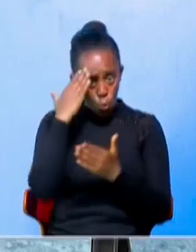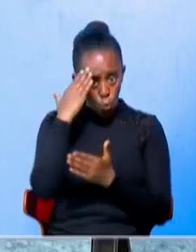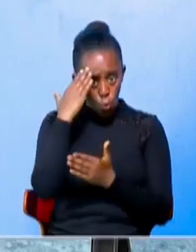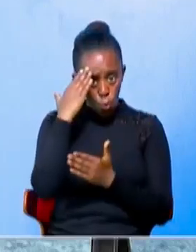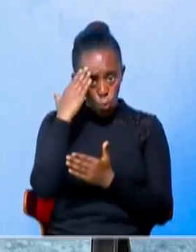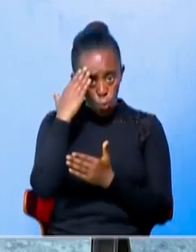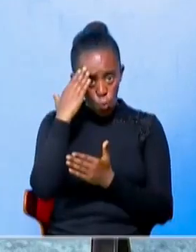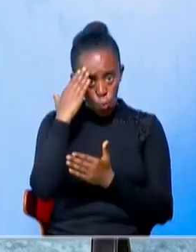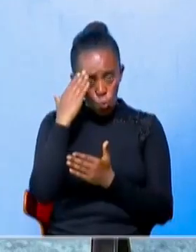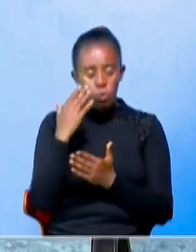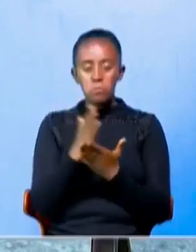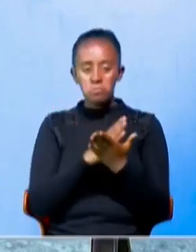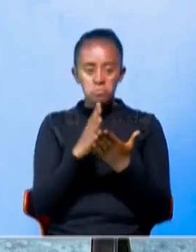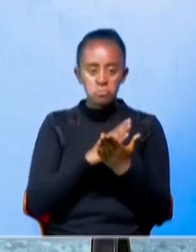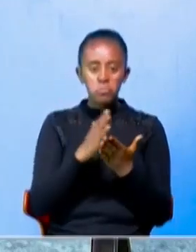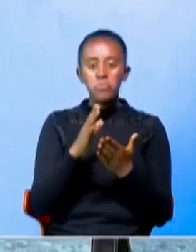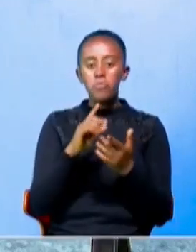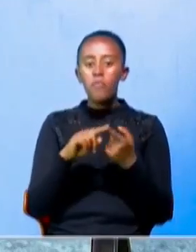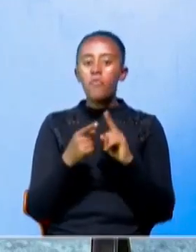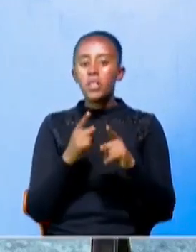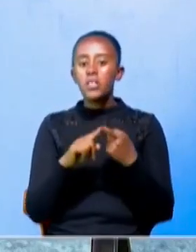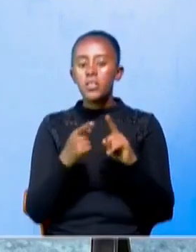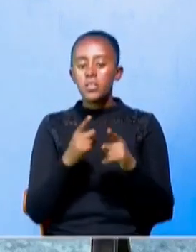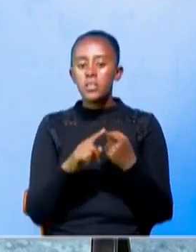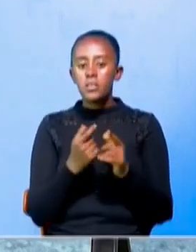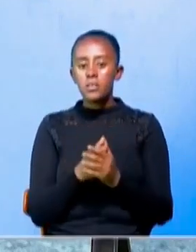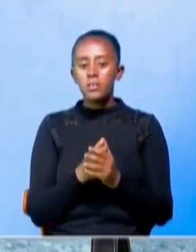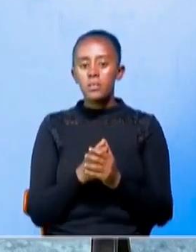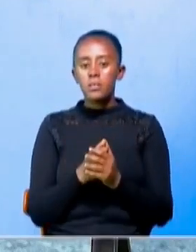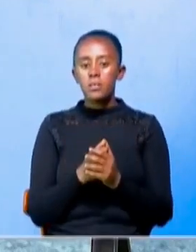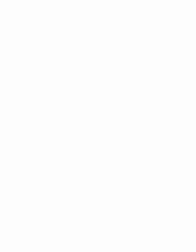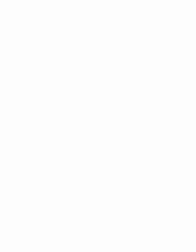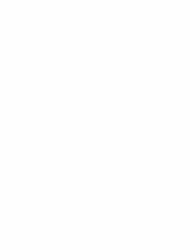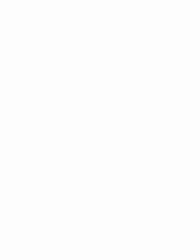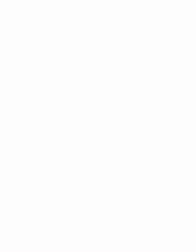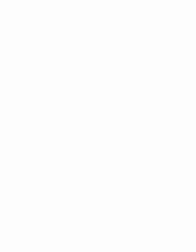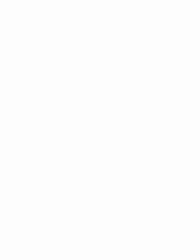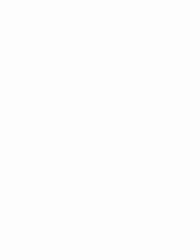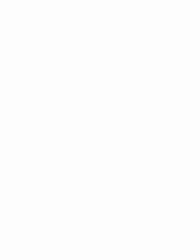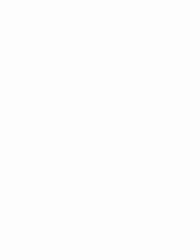Good. Share to your friends. Let me give you 3 minutes.